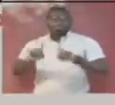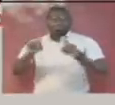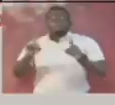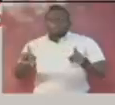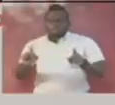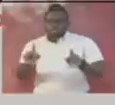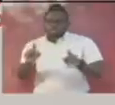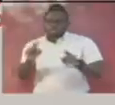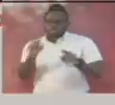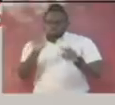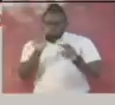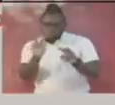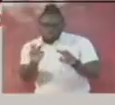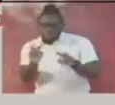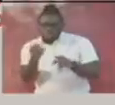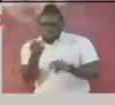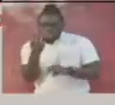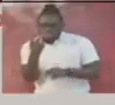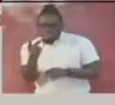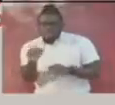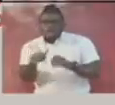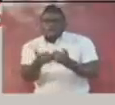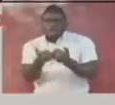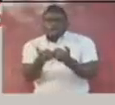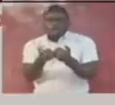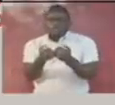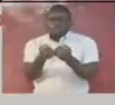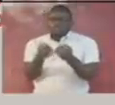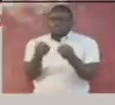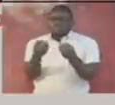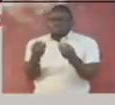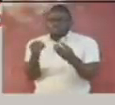daily new cases, for the first time